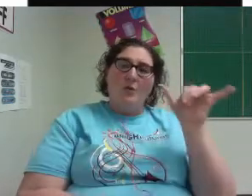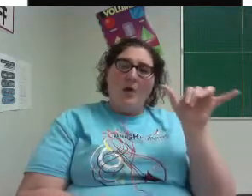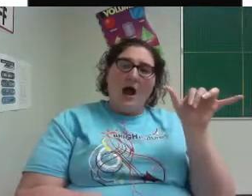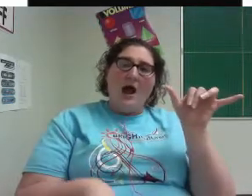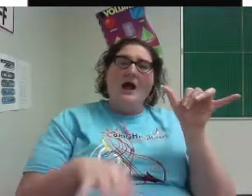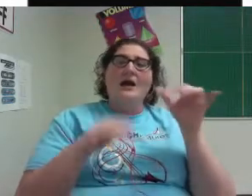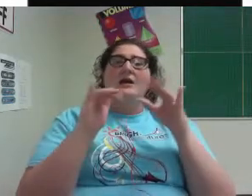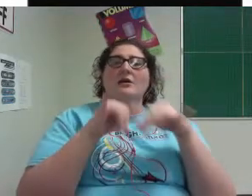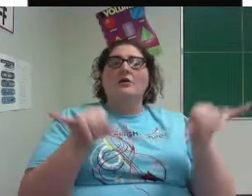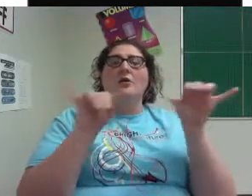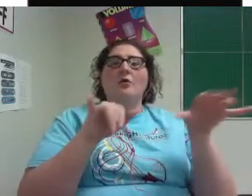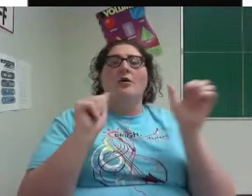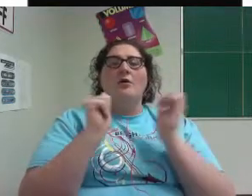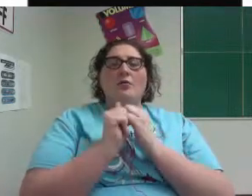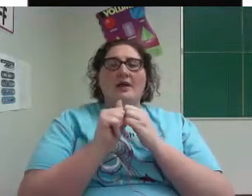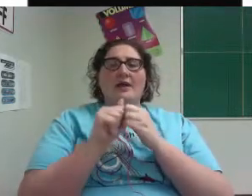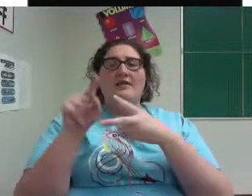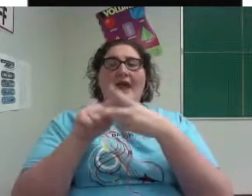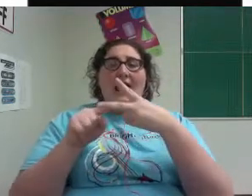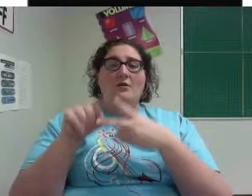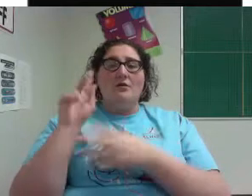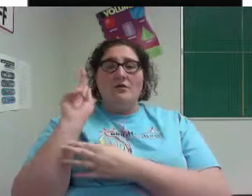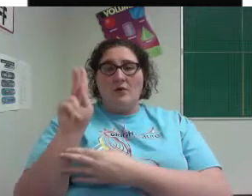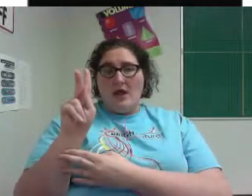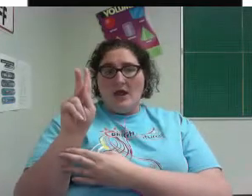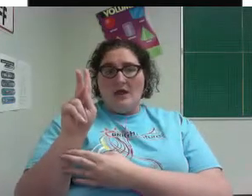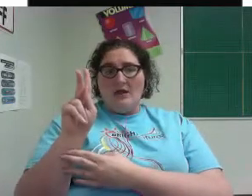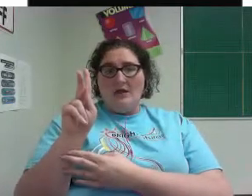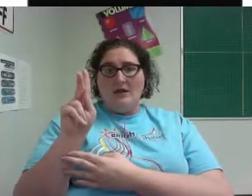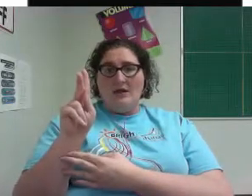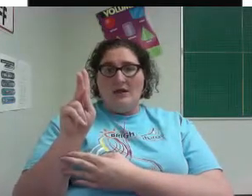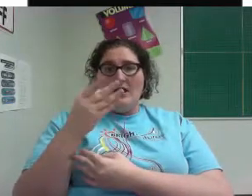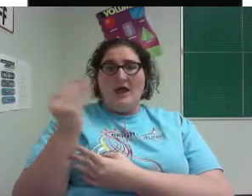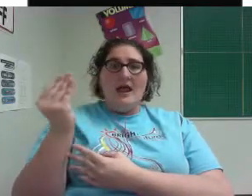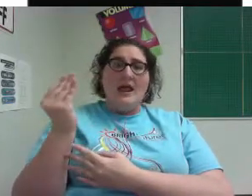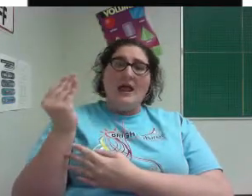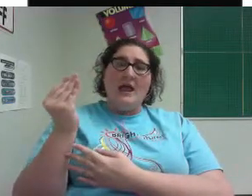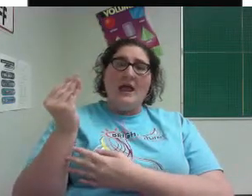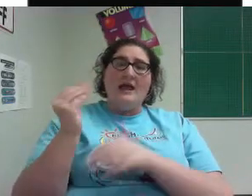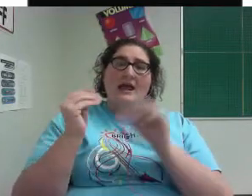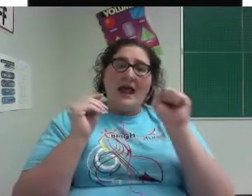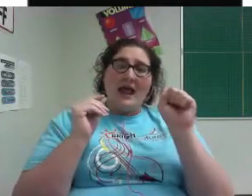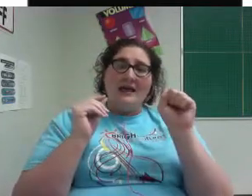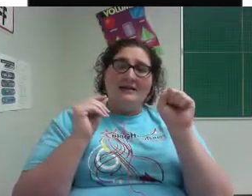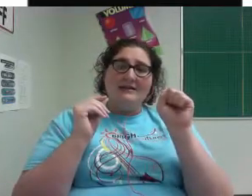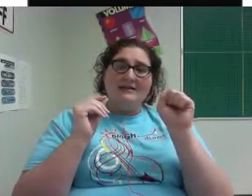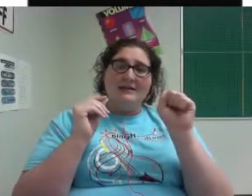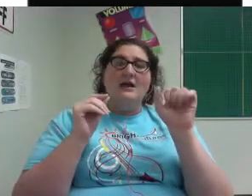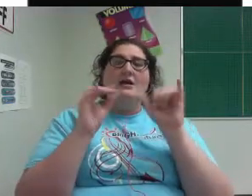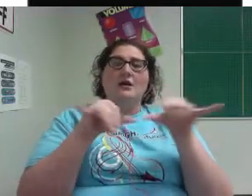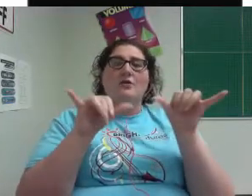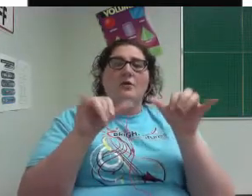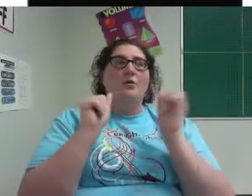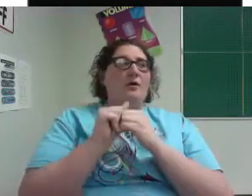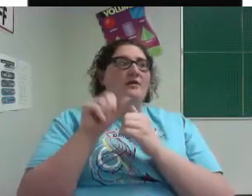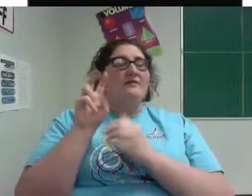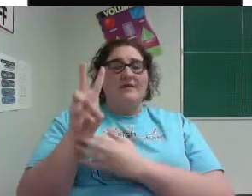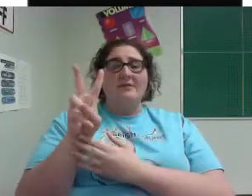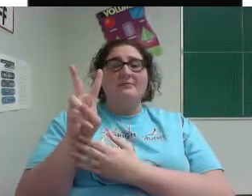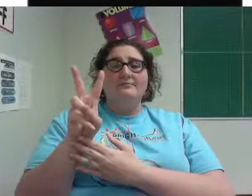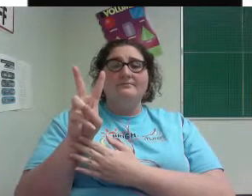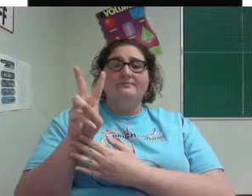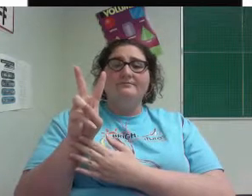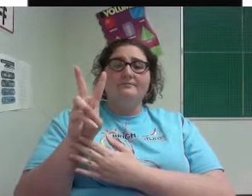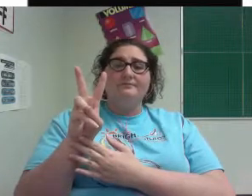Angle Y is congruent to angle K. And S would be congruent to V.